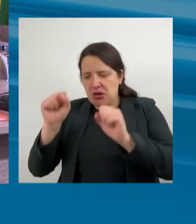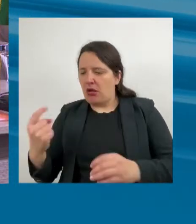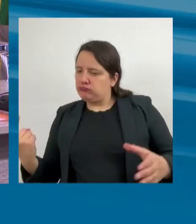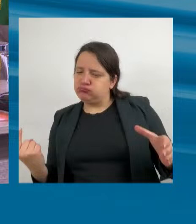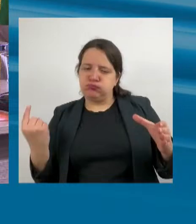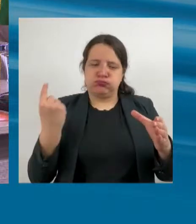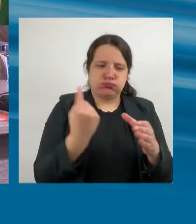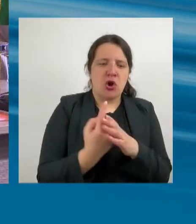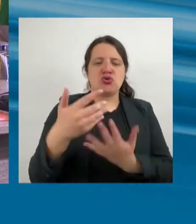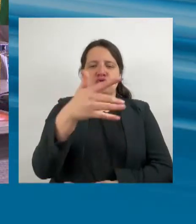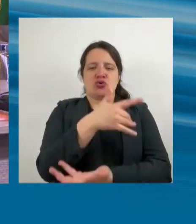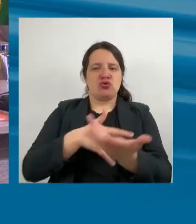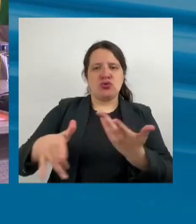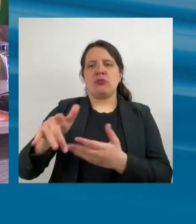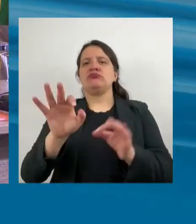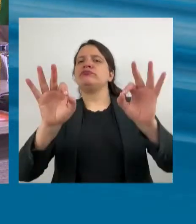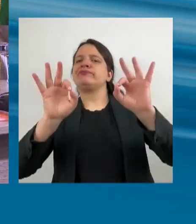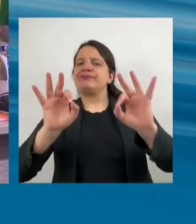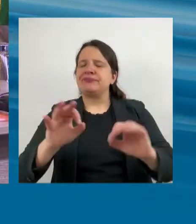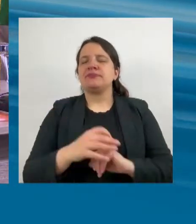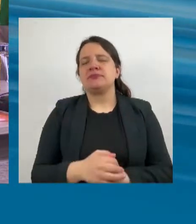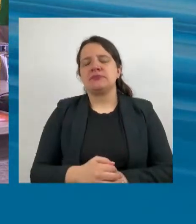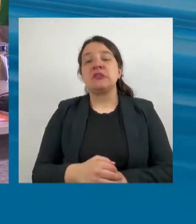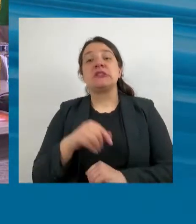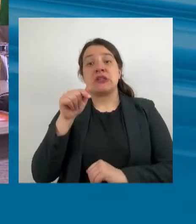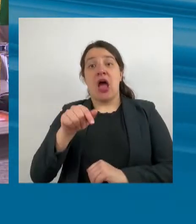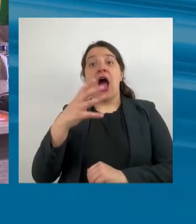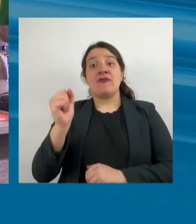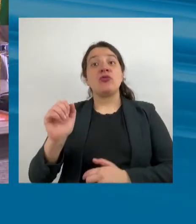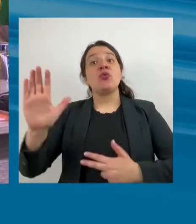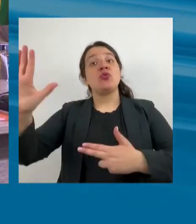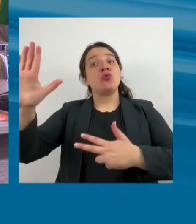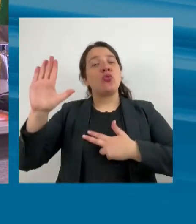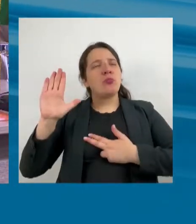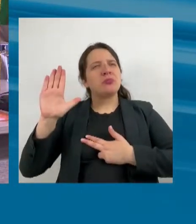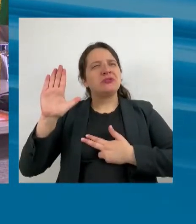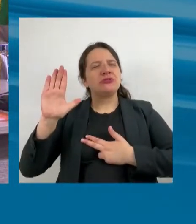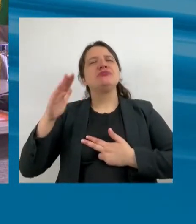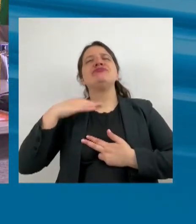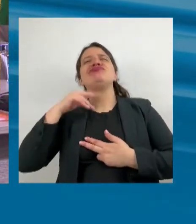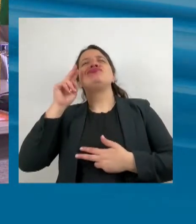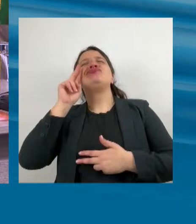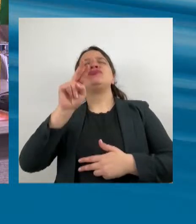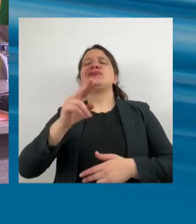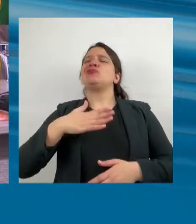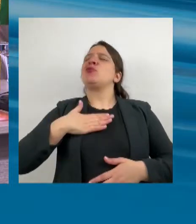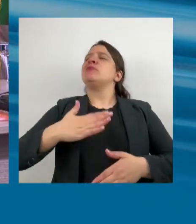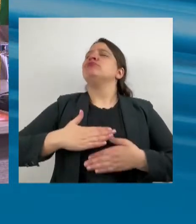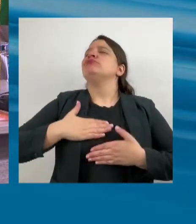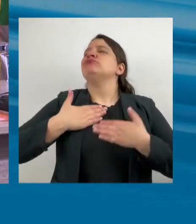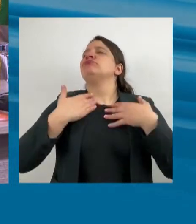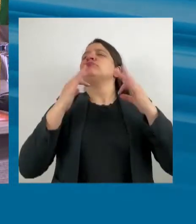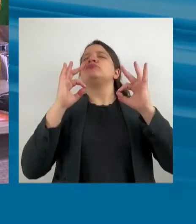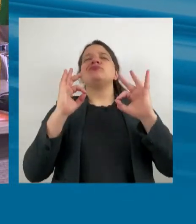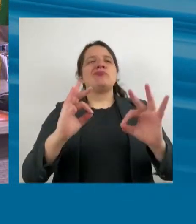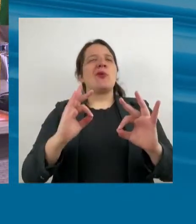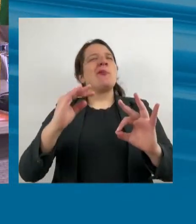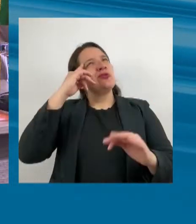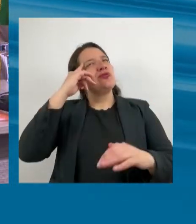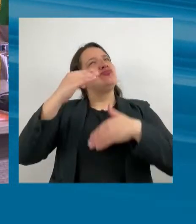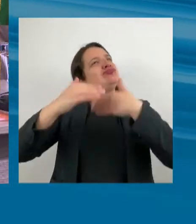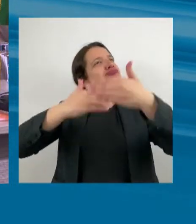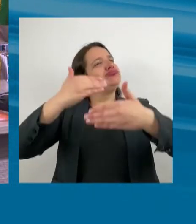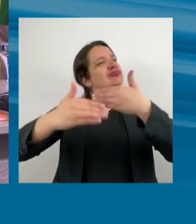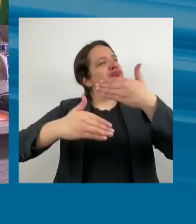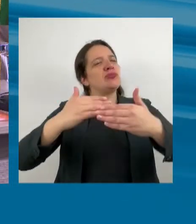participate in the economic and social lives of our countries, of our nations. It's based on UN notion of common